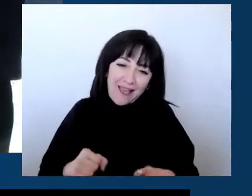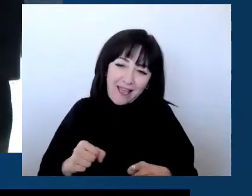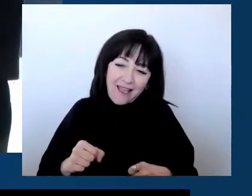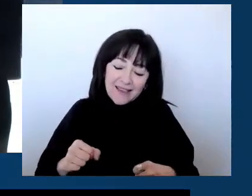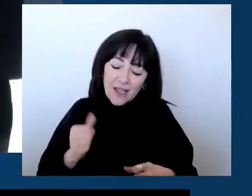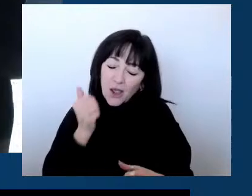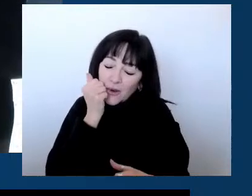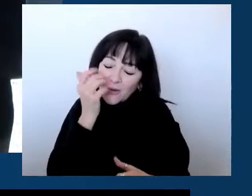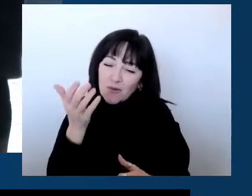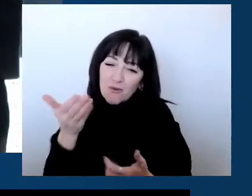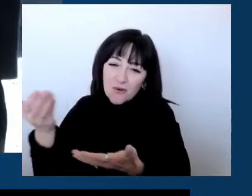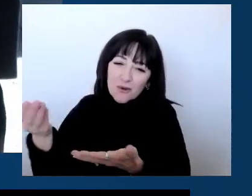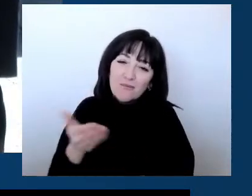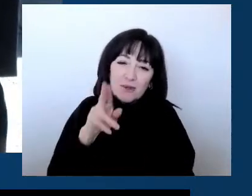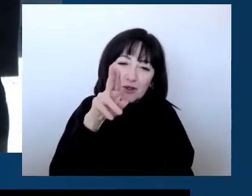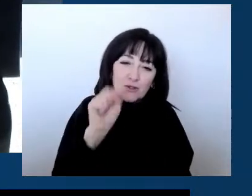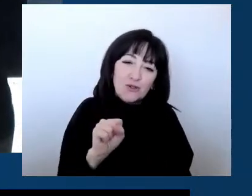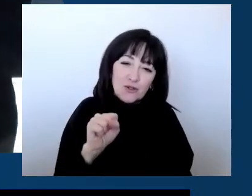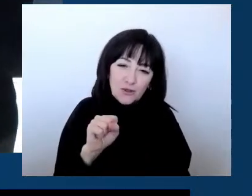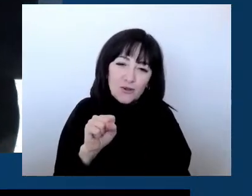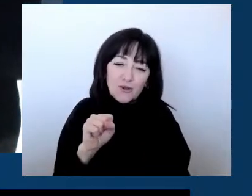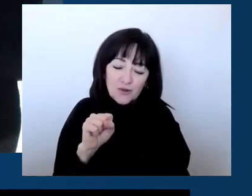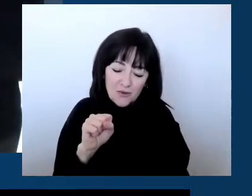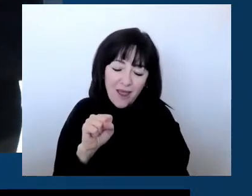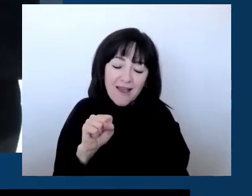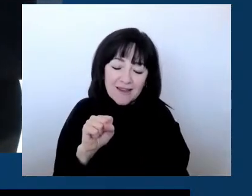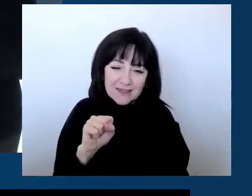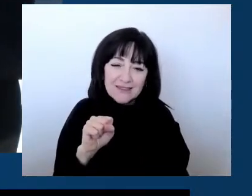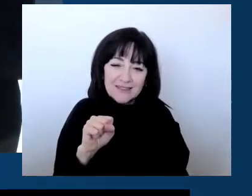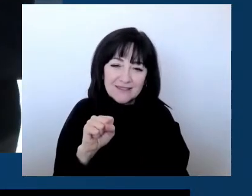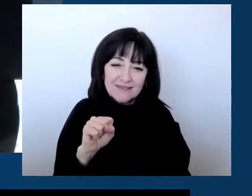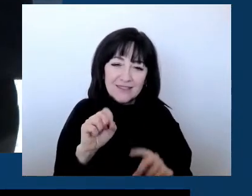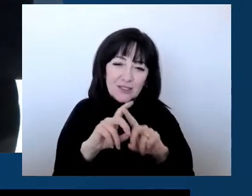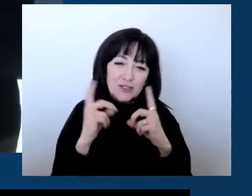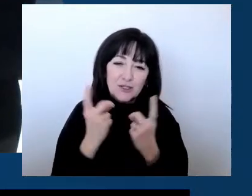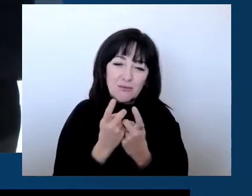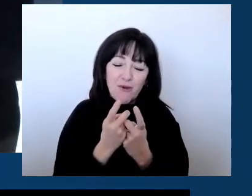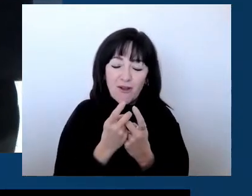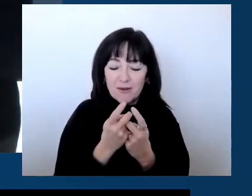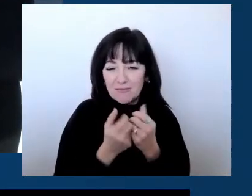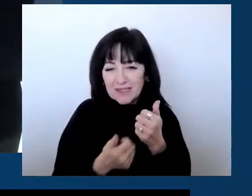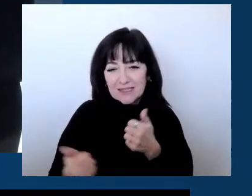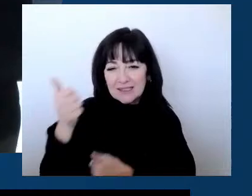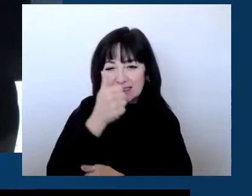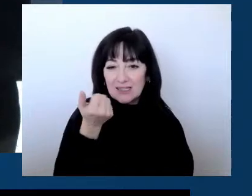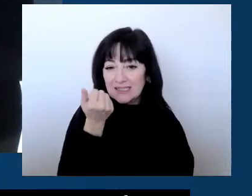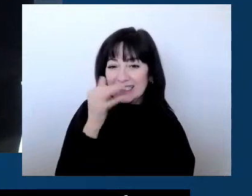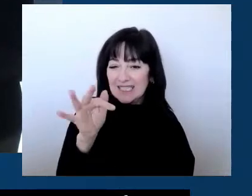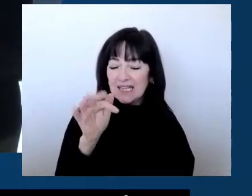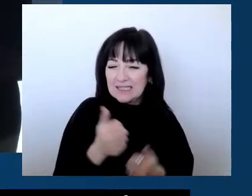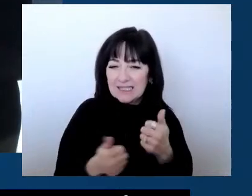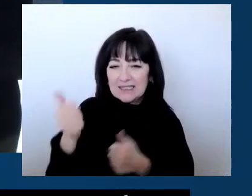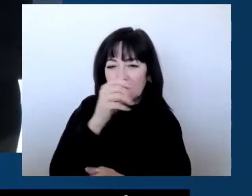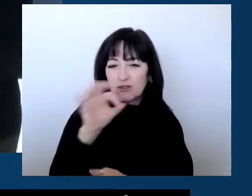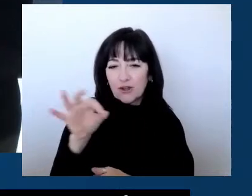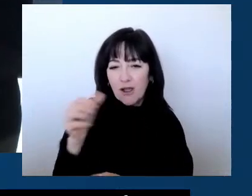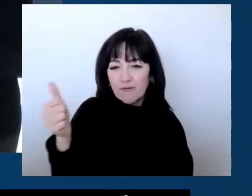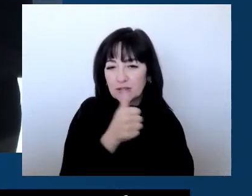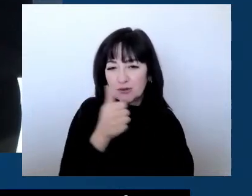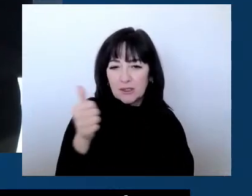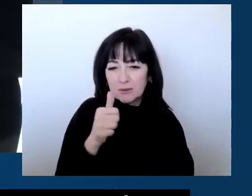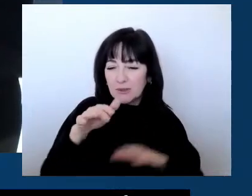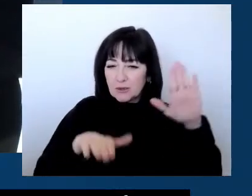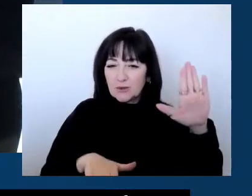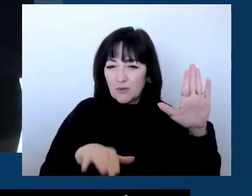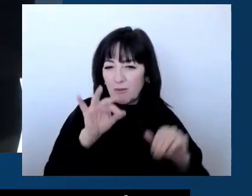welcome to U.S. Transportation Secretary Pete Buttigieg, who is currently serving as the 19th Secretary of Transportation, having been sworn in on February